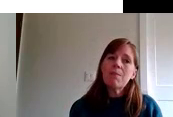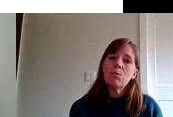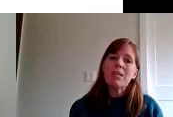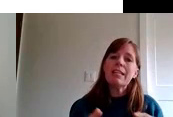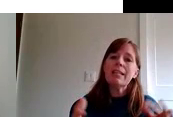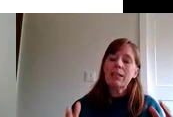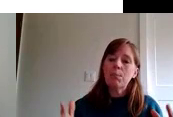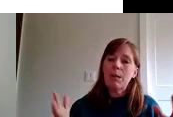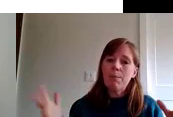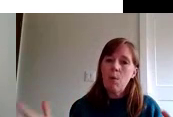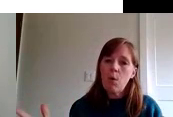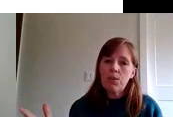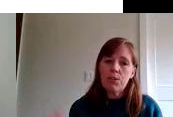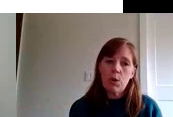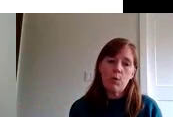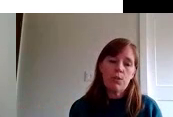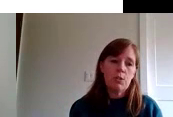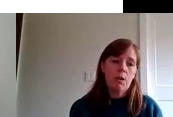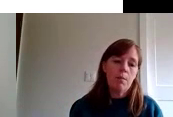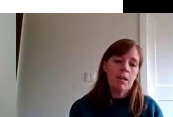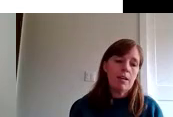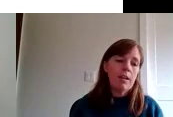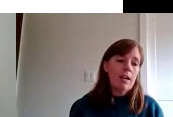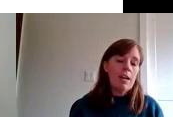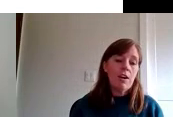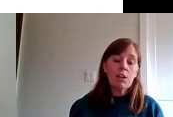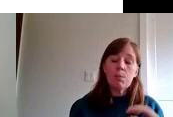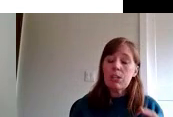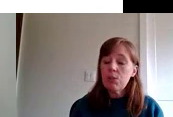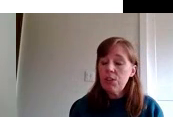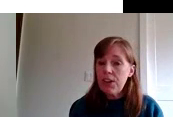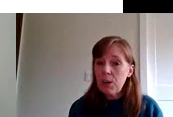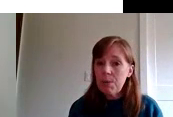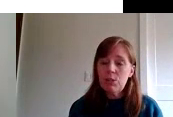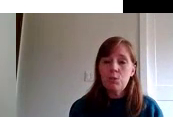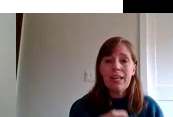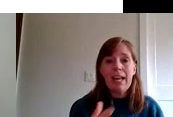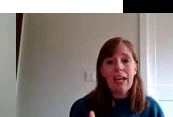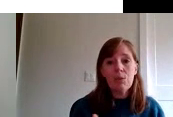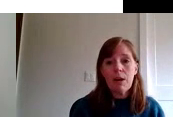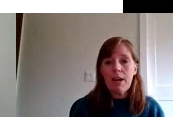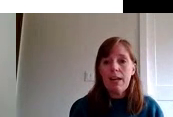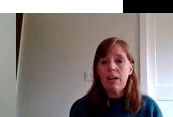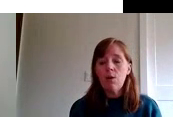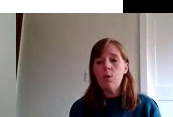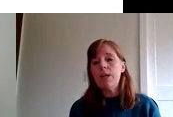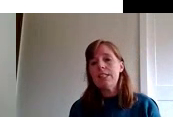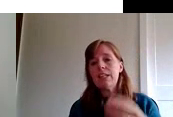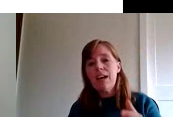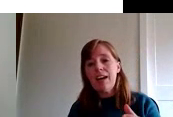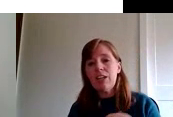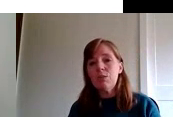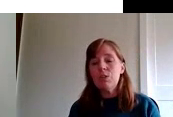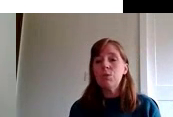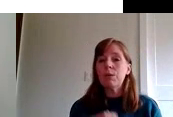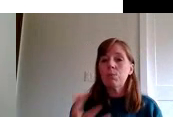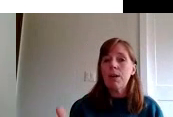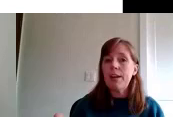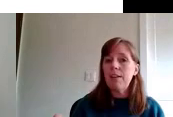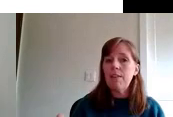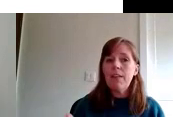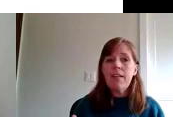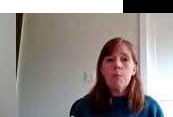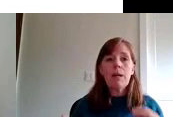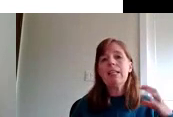but sometimes we need a little bit more. So an occupational therapist who's doing handwriting, or a TBI who's